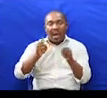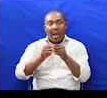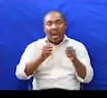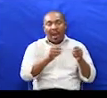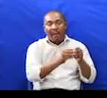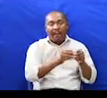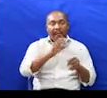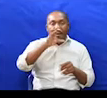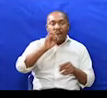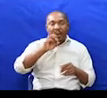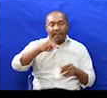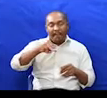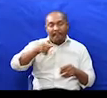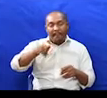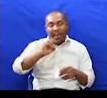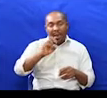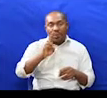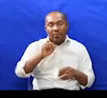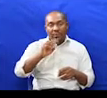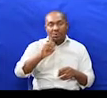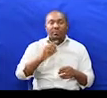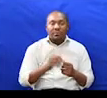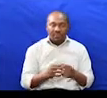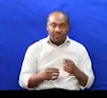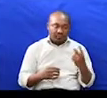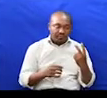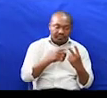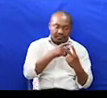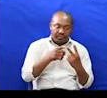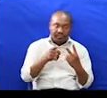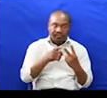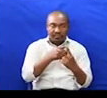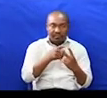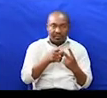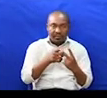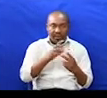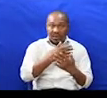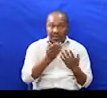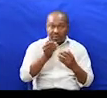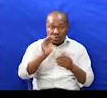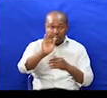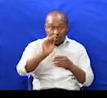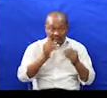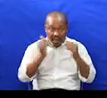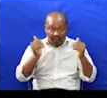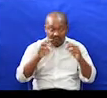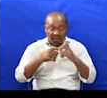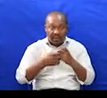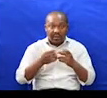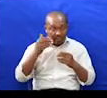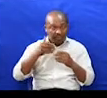Yes, complex compound and organic compound. It is not your level to understand what is organic compound and what